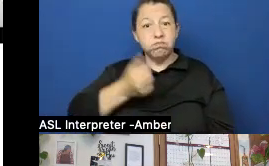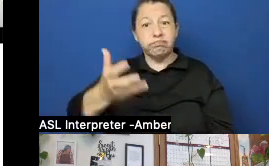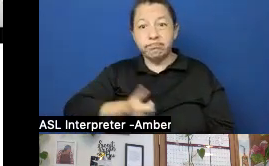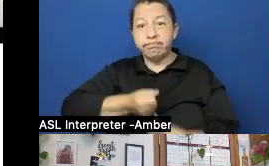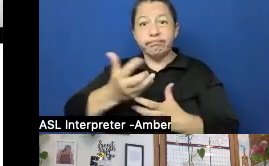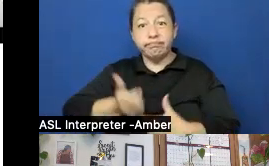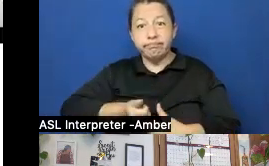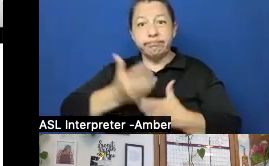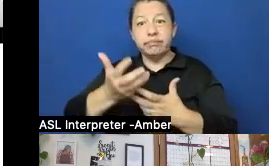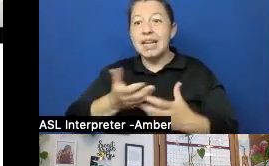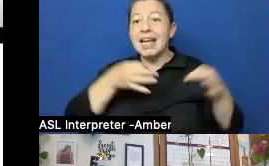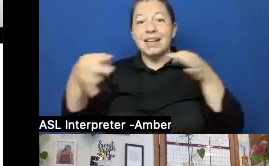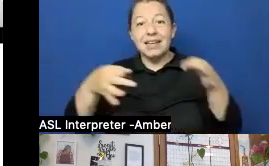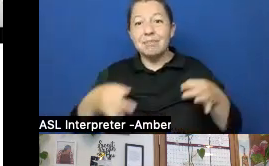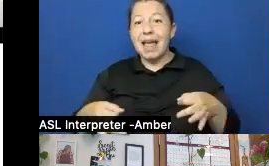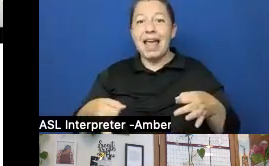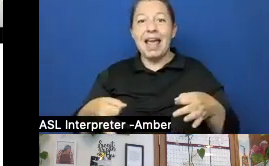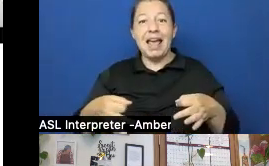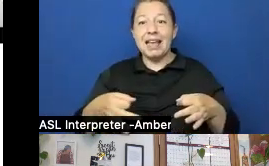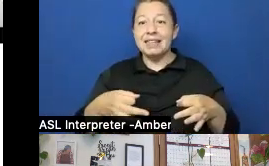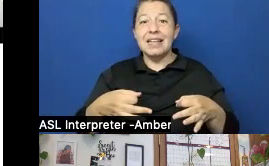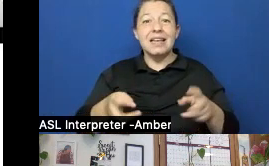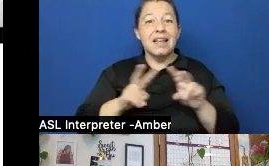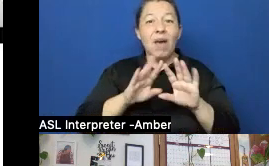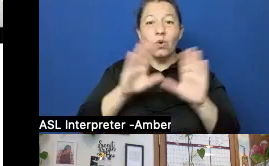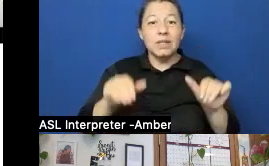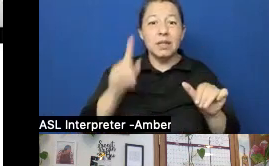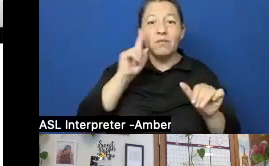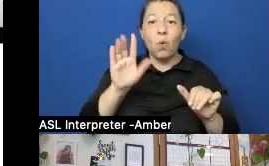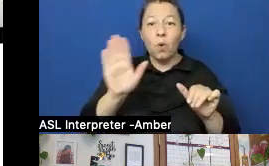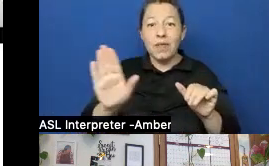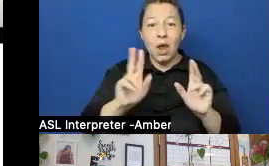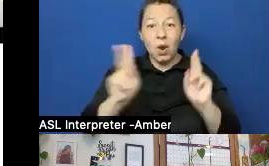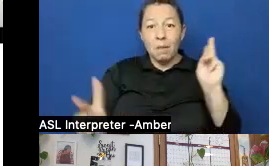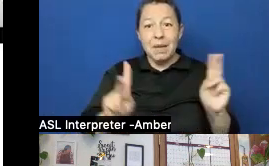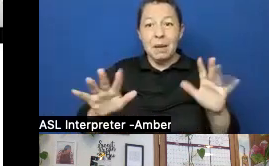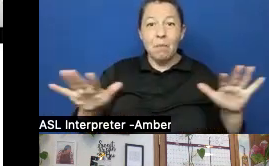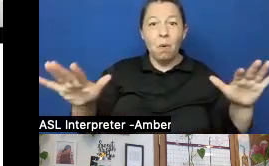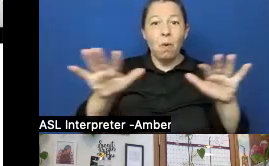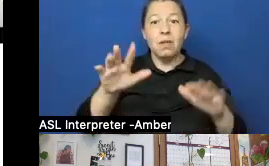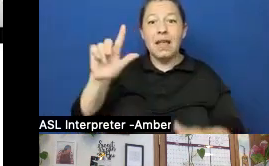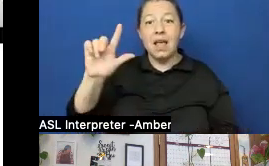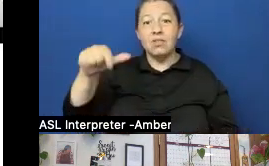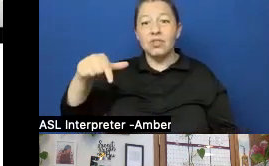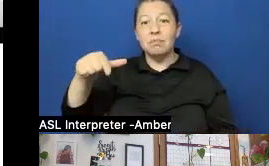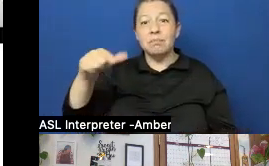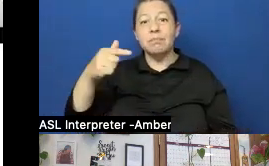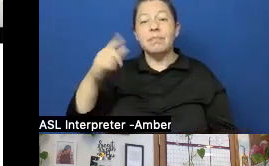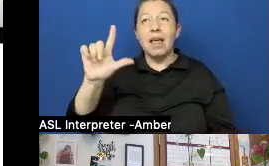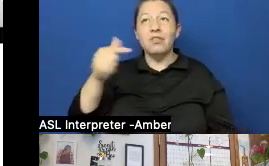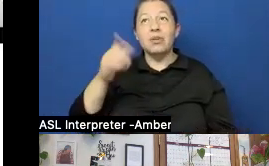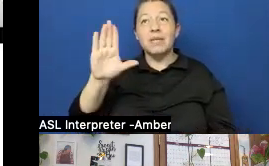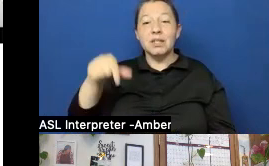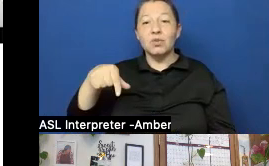explain the value systems of the people, and that the LGBTQ Two-Spirit